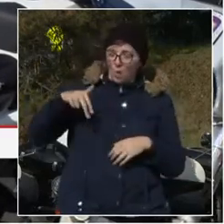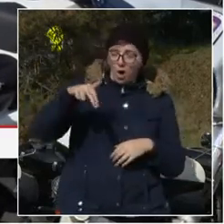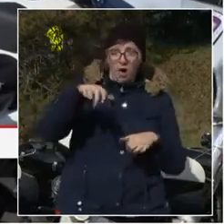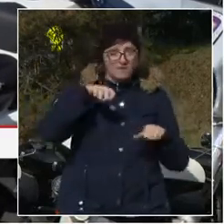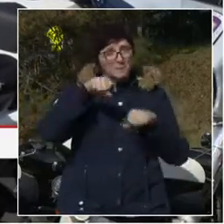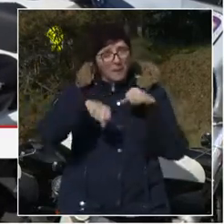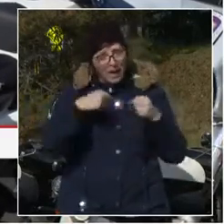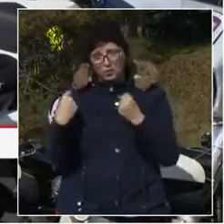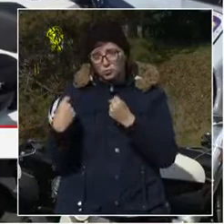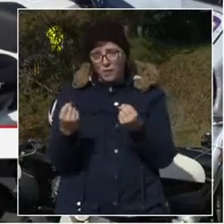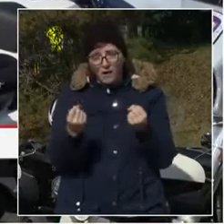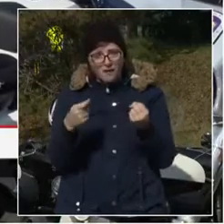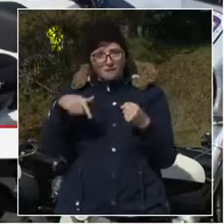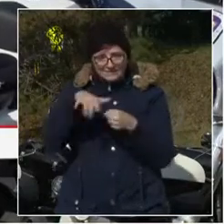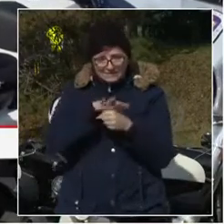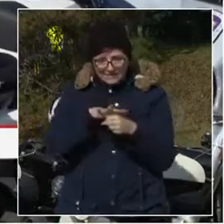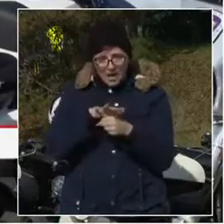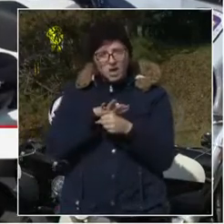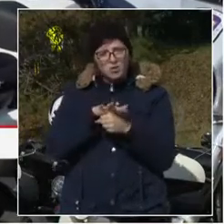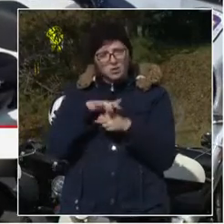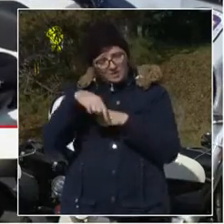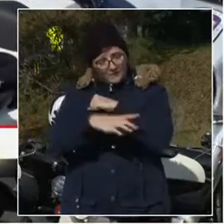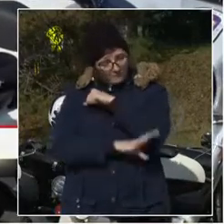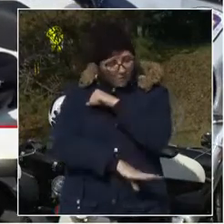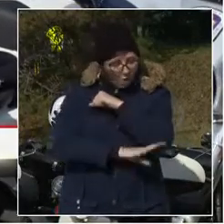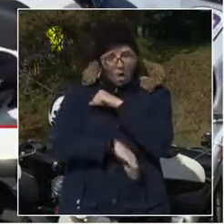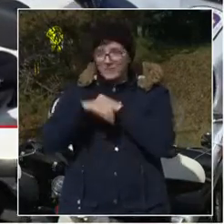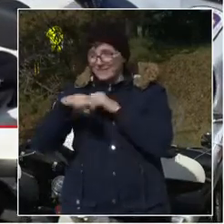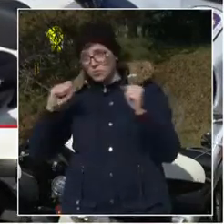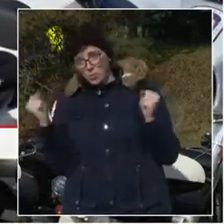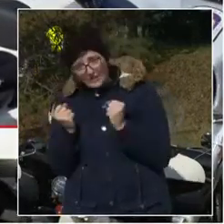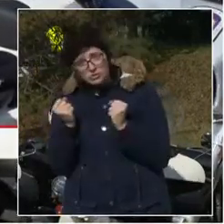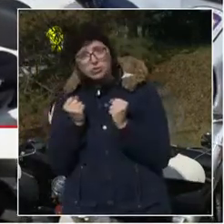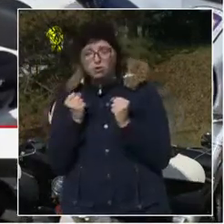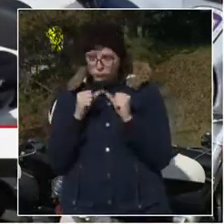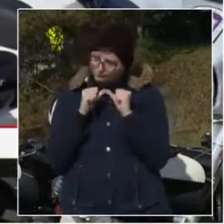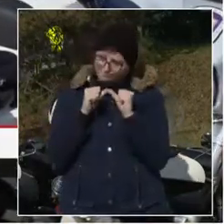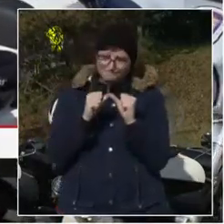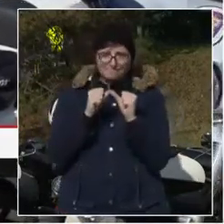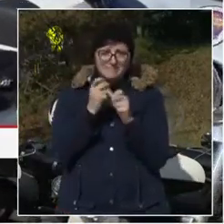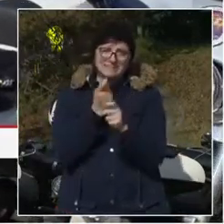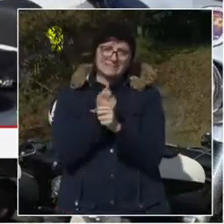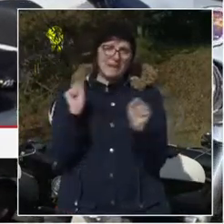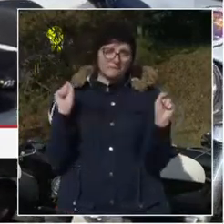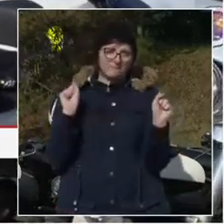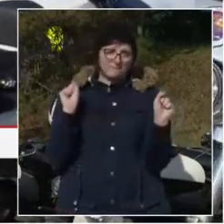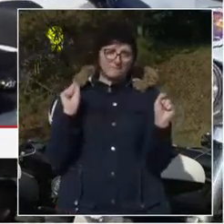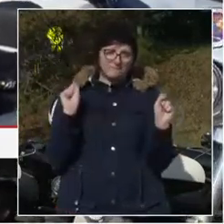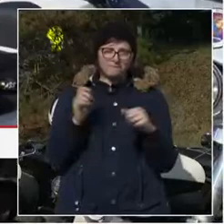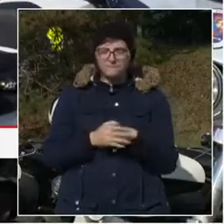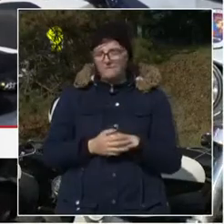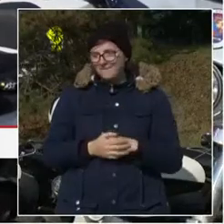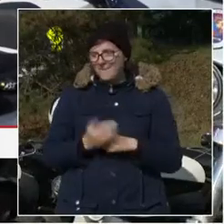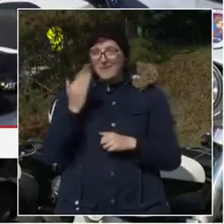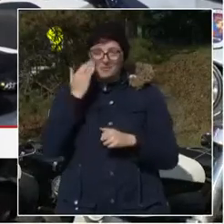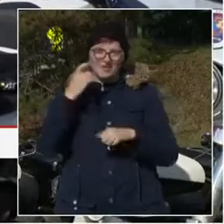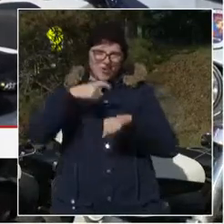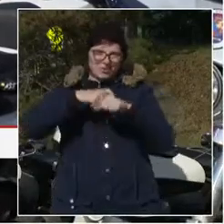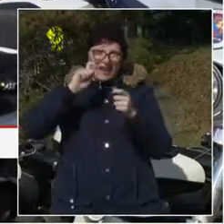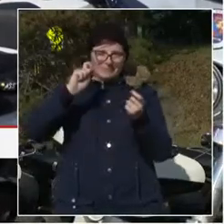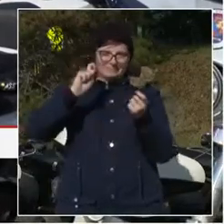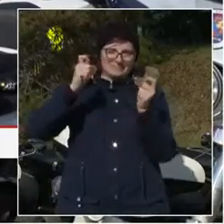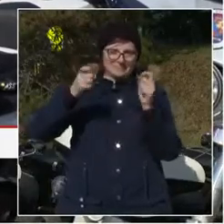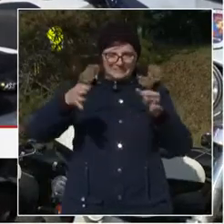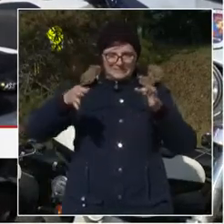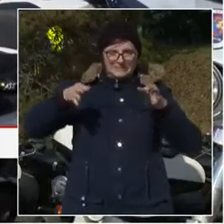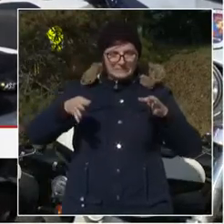region and this fall and this winter. Along with the change of seasons comes the end of daylight saving times. No